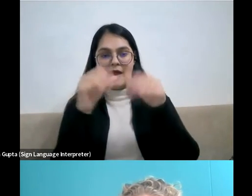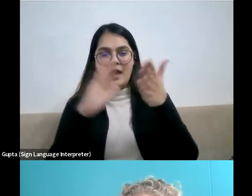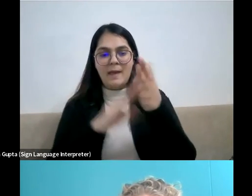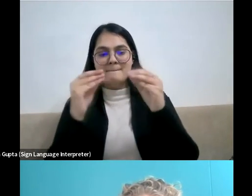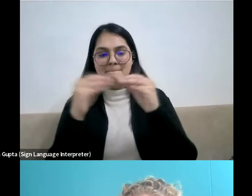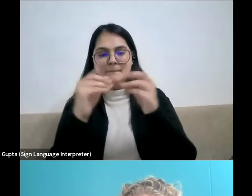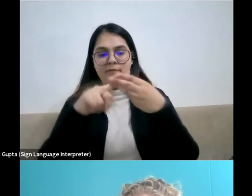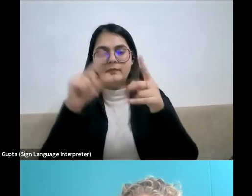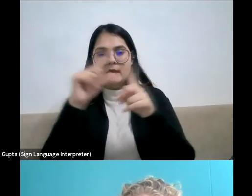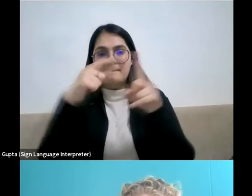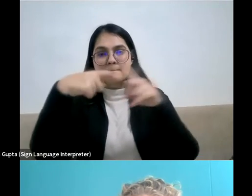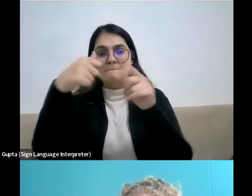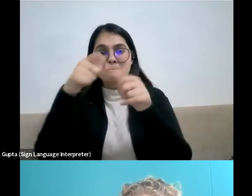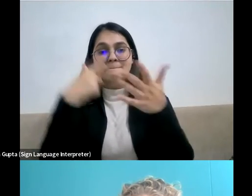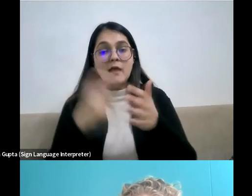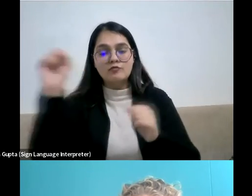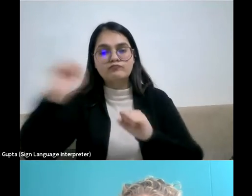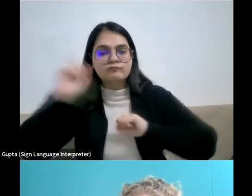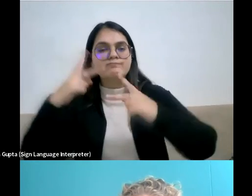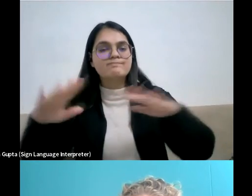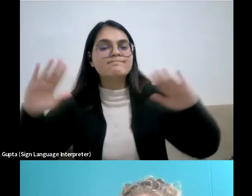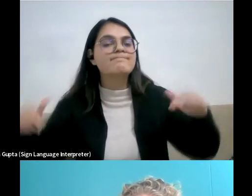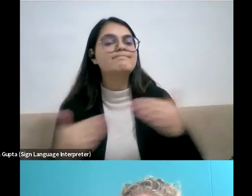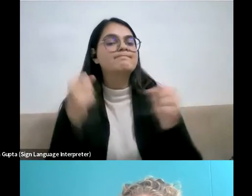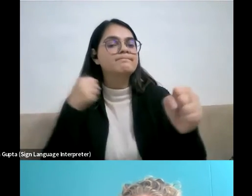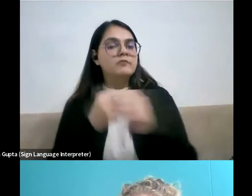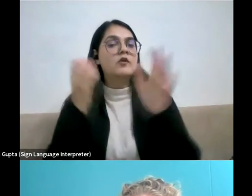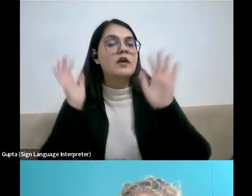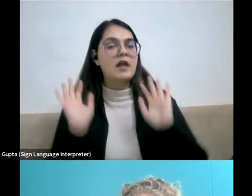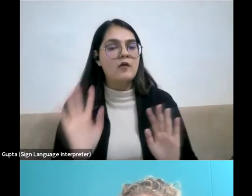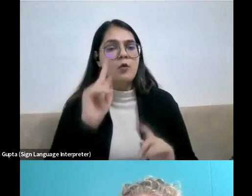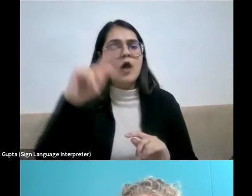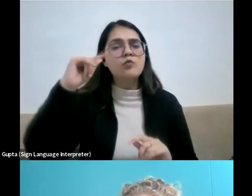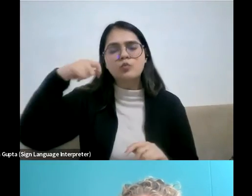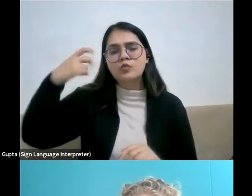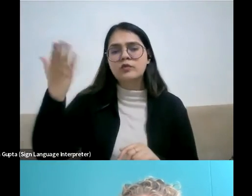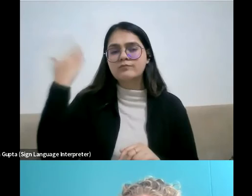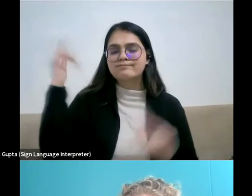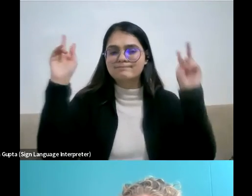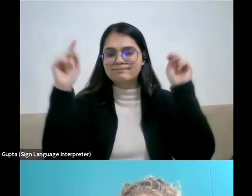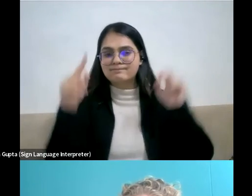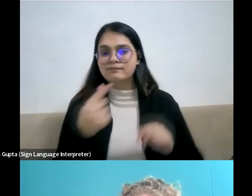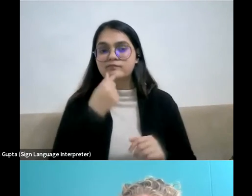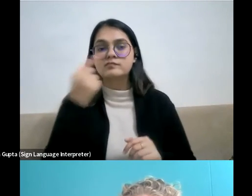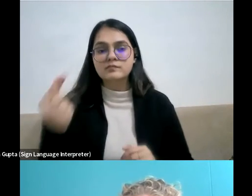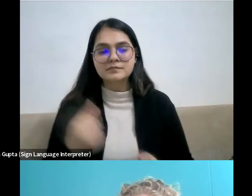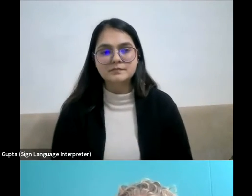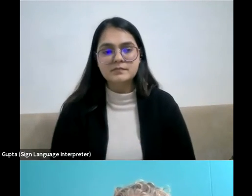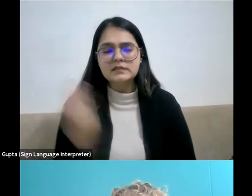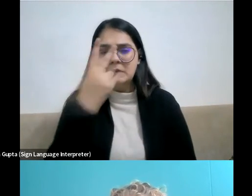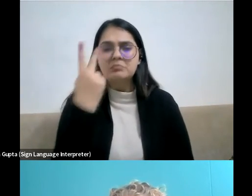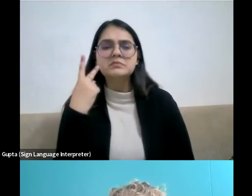contributions was as the music director of Narayan Tamhane's movie Court, which some of you will have